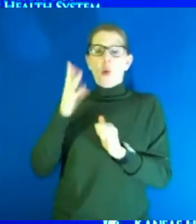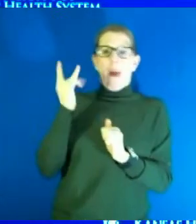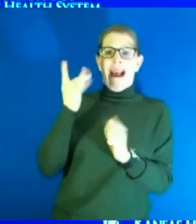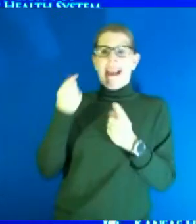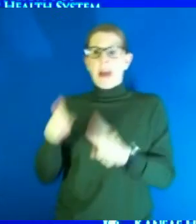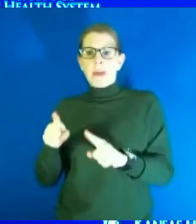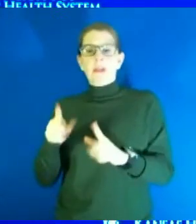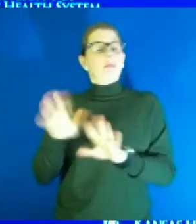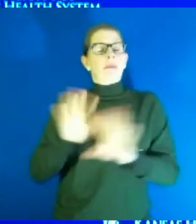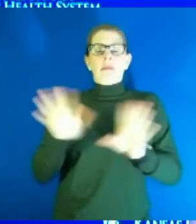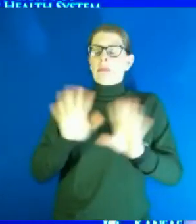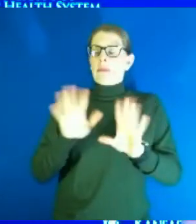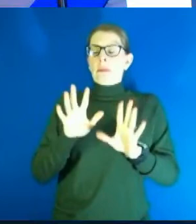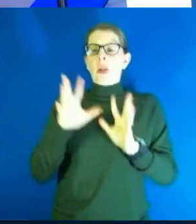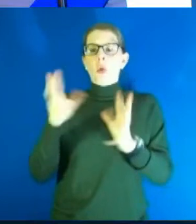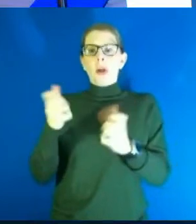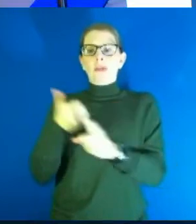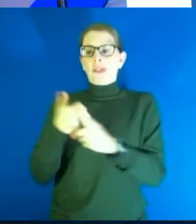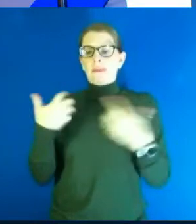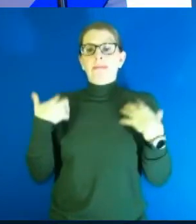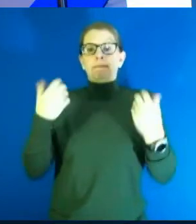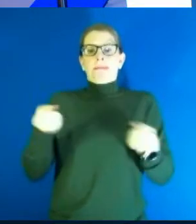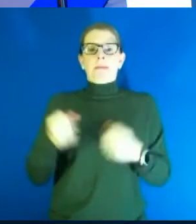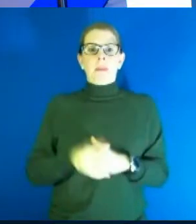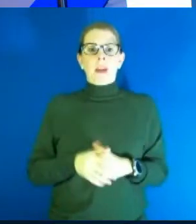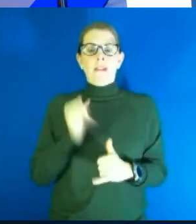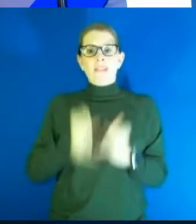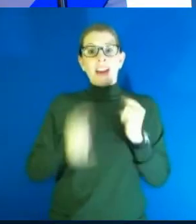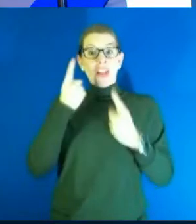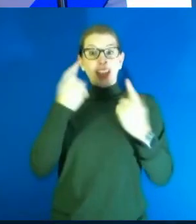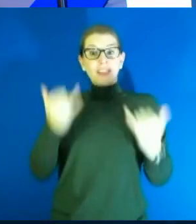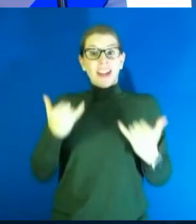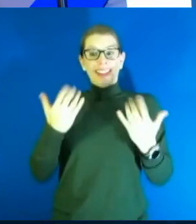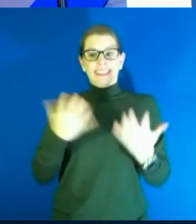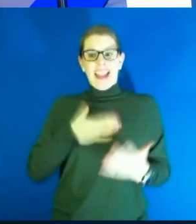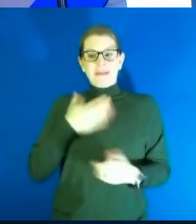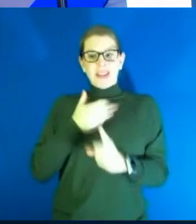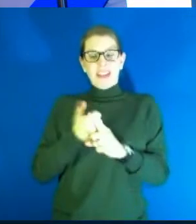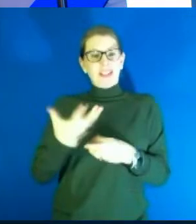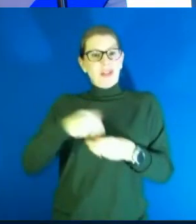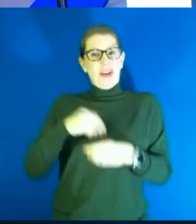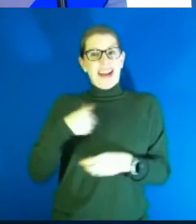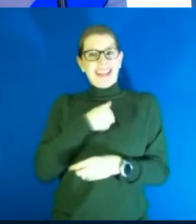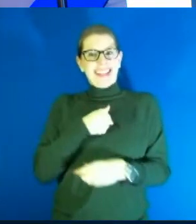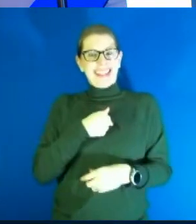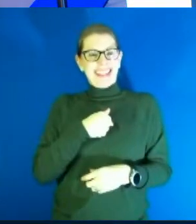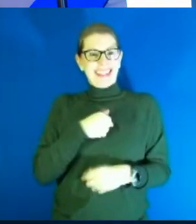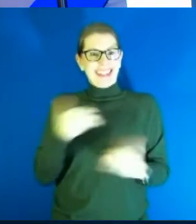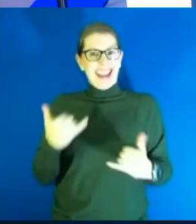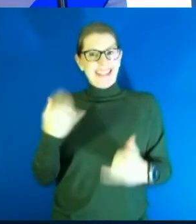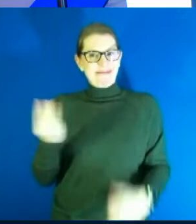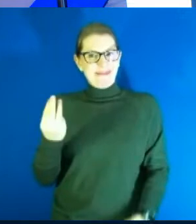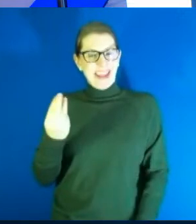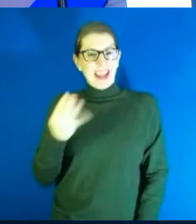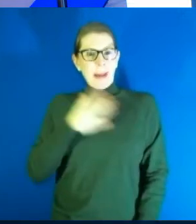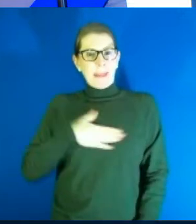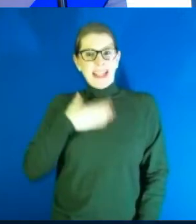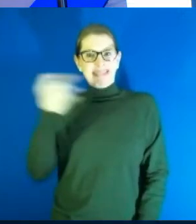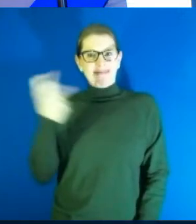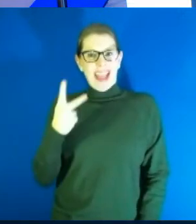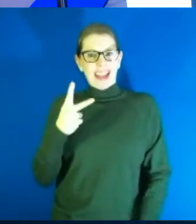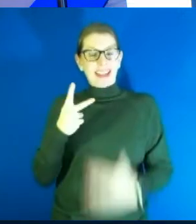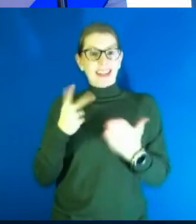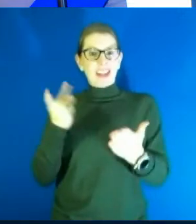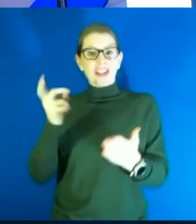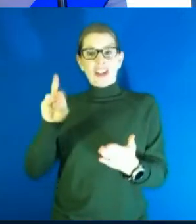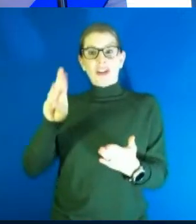you feeling better. All right, let's get to some final thoughts today. So glad you were with us on this Monday. Please come back. Dr. Marshall, let's start with you. Just some